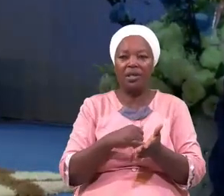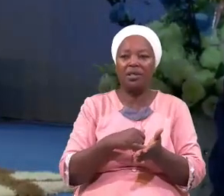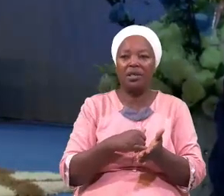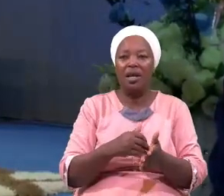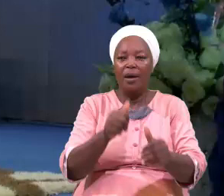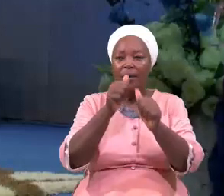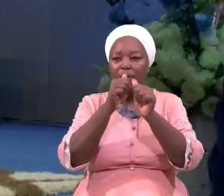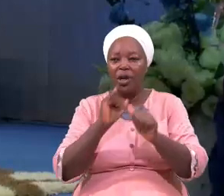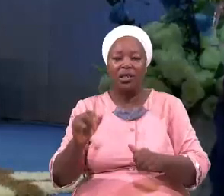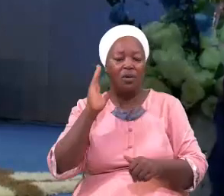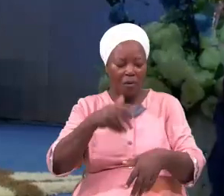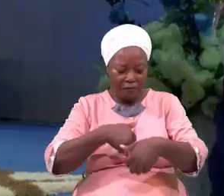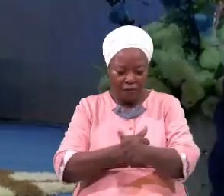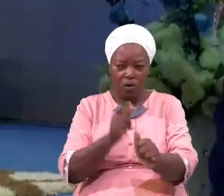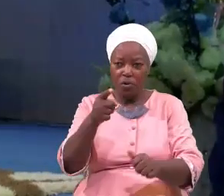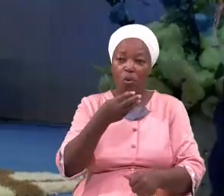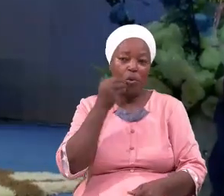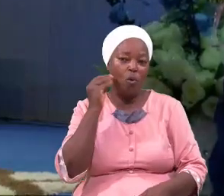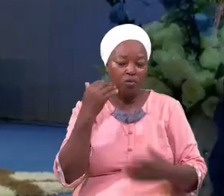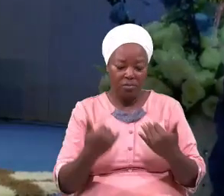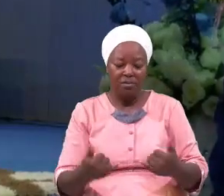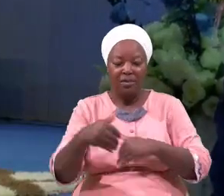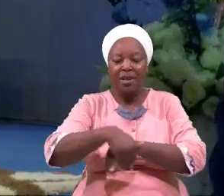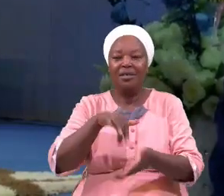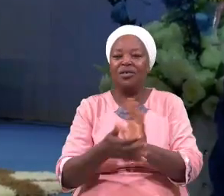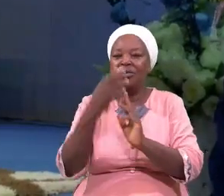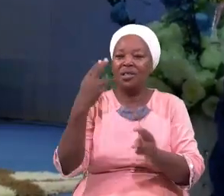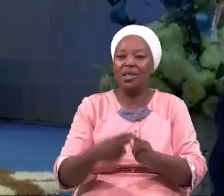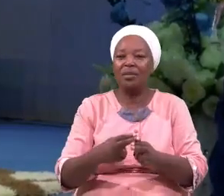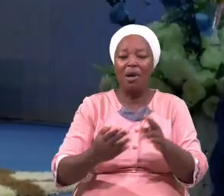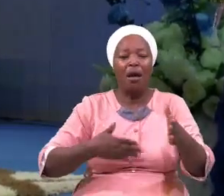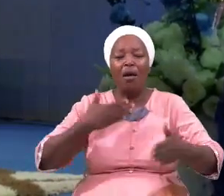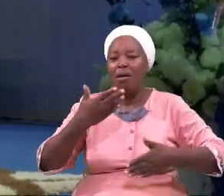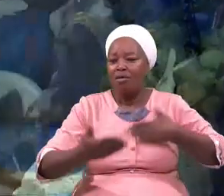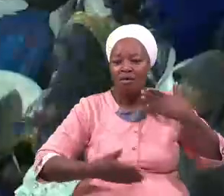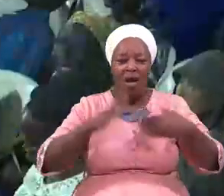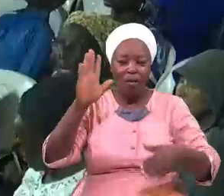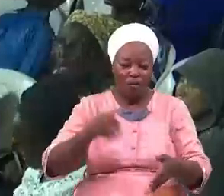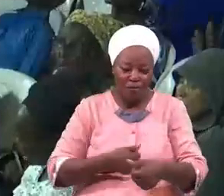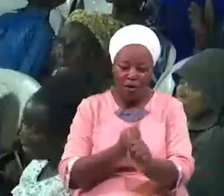Blessing will follow you home tonight. Joy will follow you home